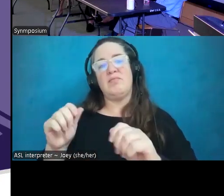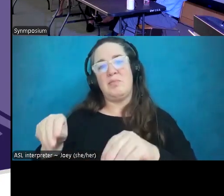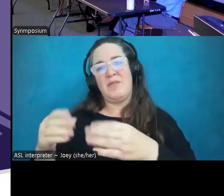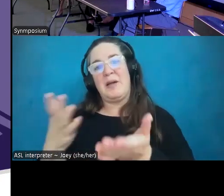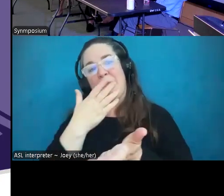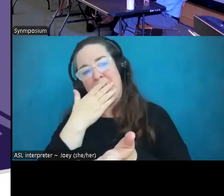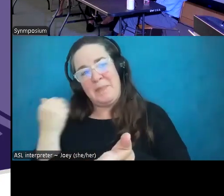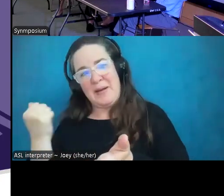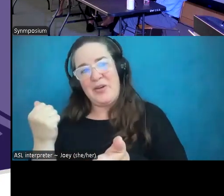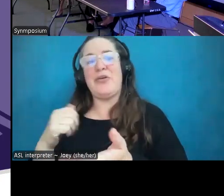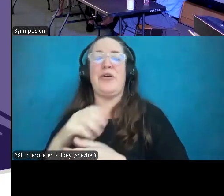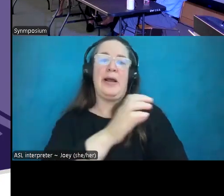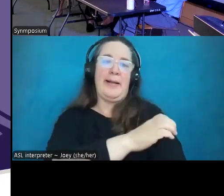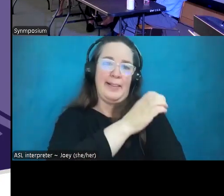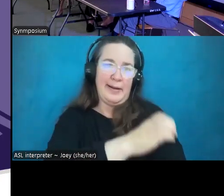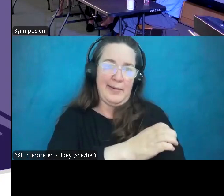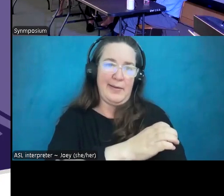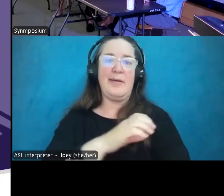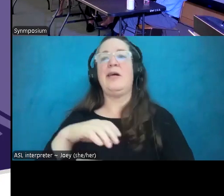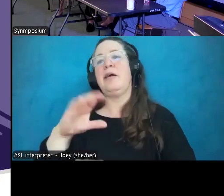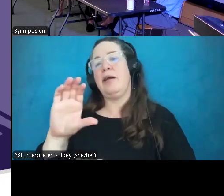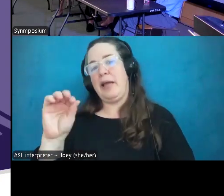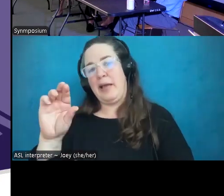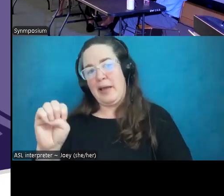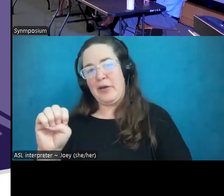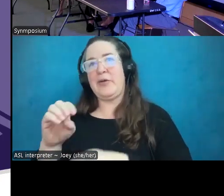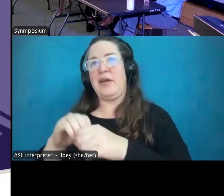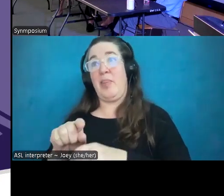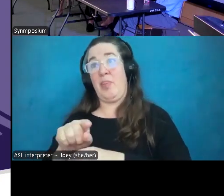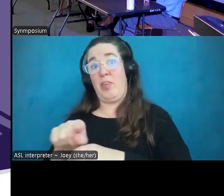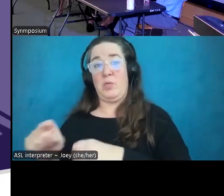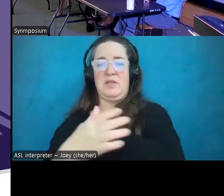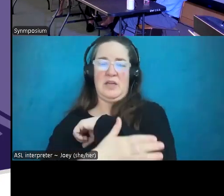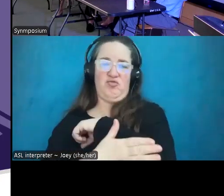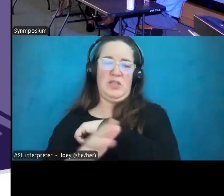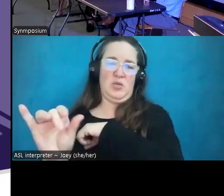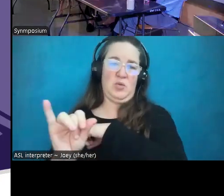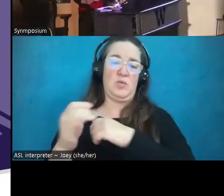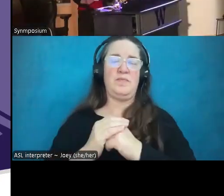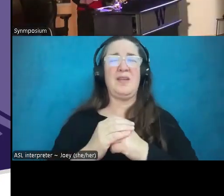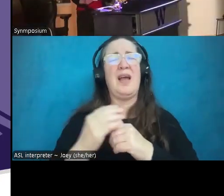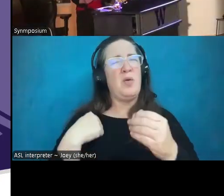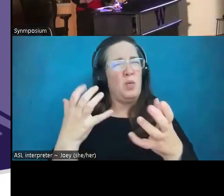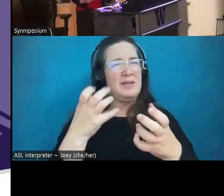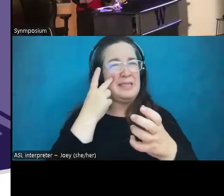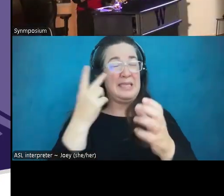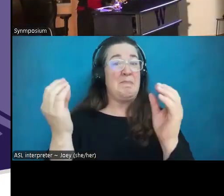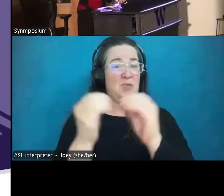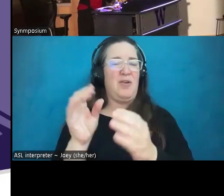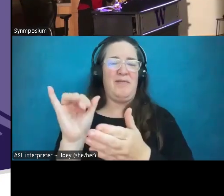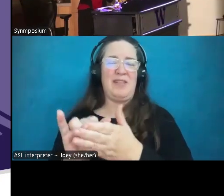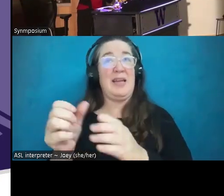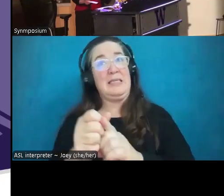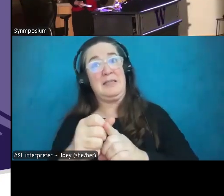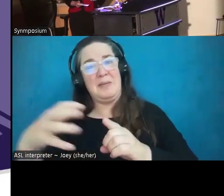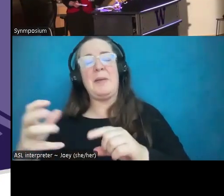well. I'd like to see this expand, but it's a really great effort. So these are just great questions. We have some more from the live audience, and I'll